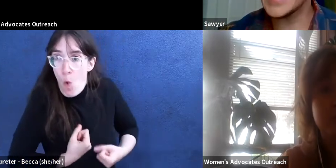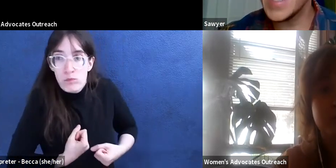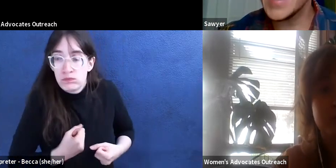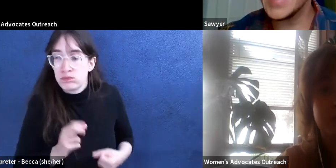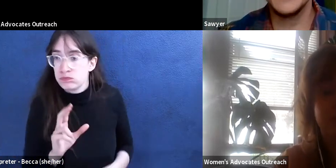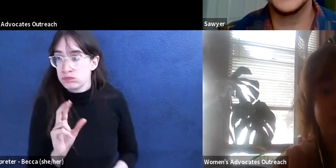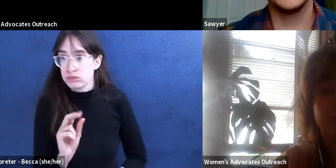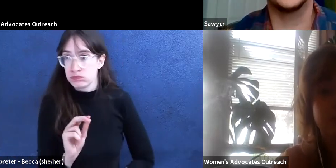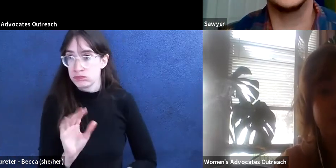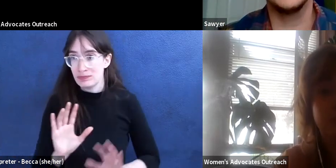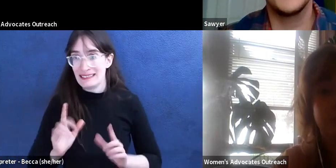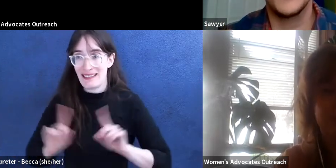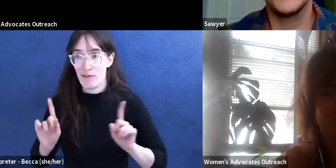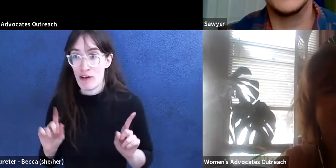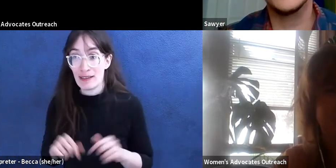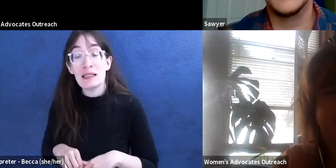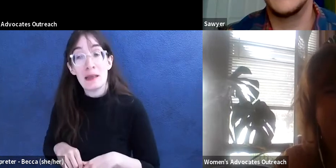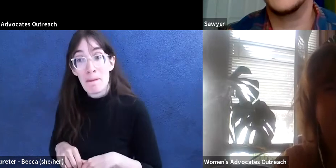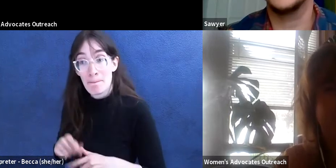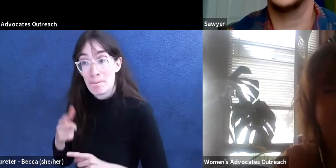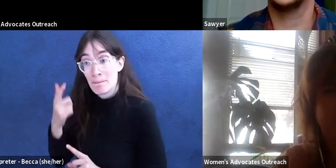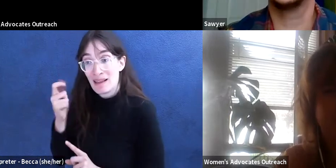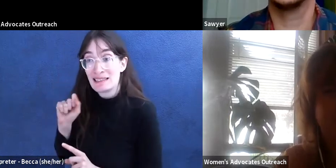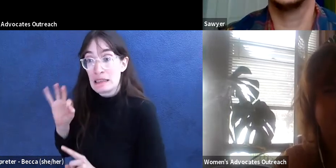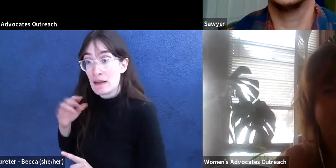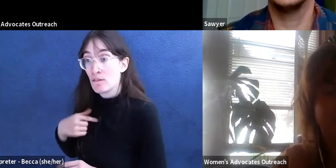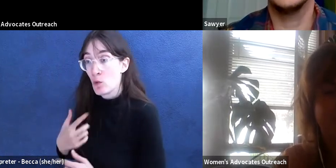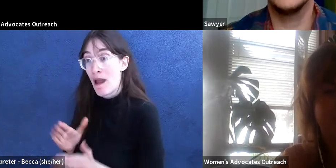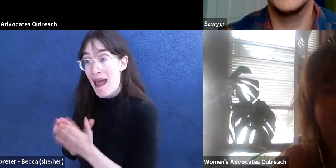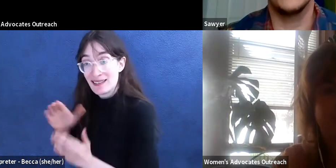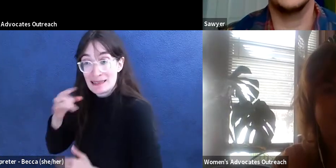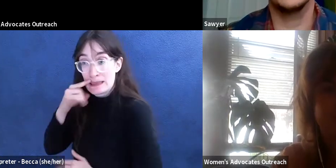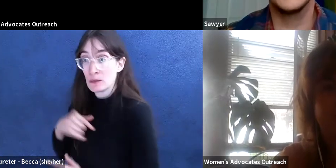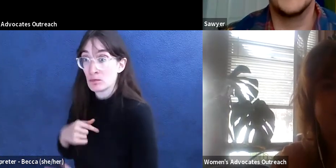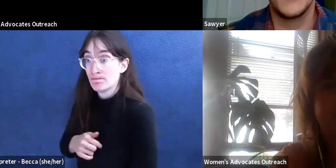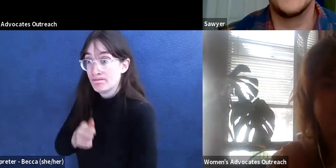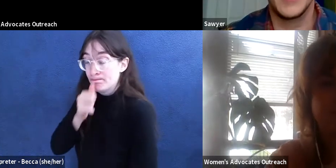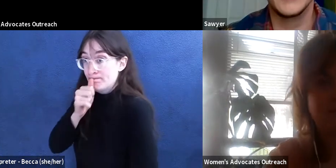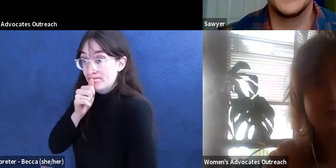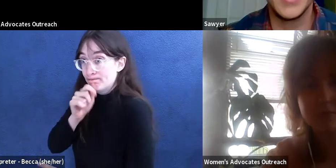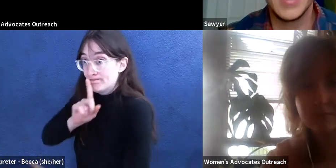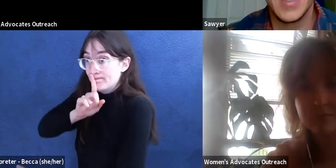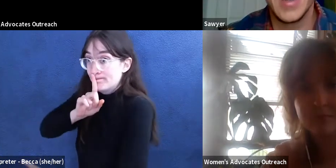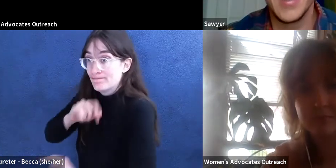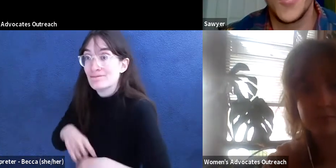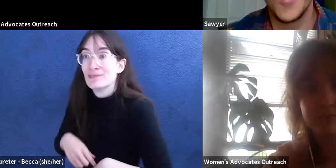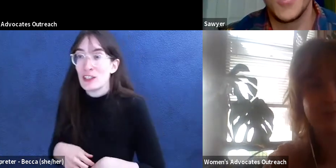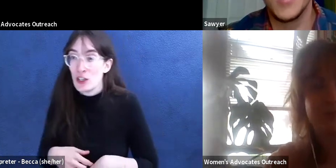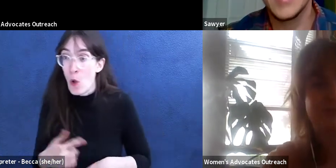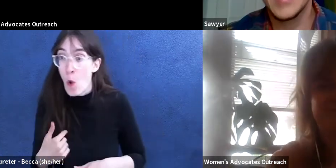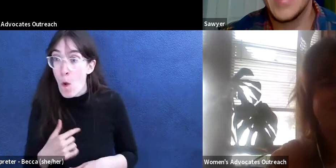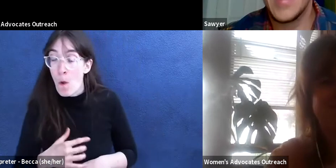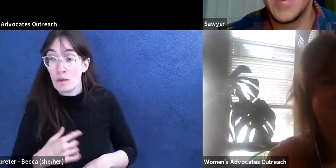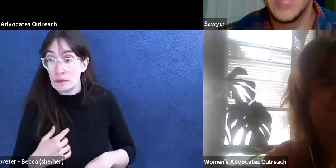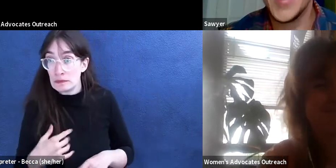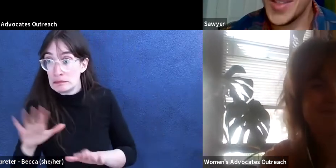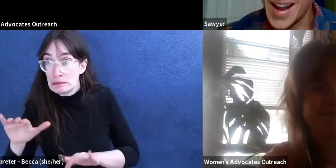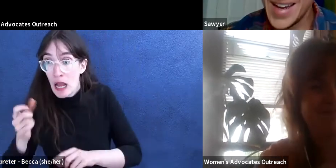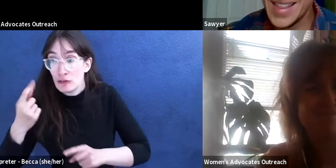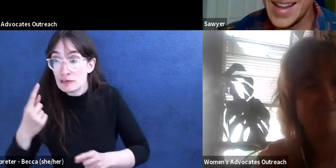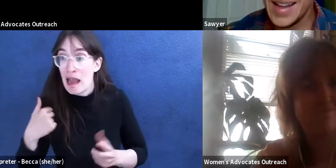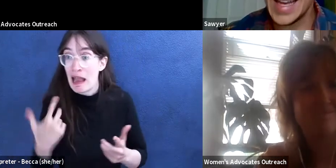this age, when you're doing diaper, potty time, in the bath, or at the doctor's